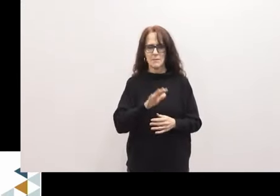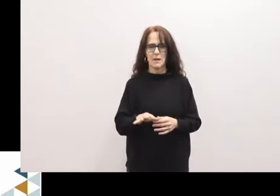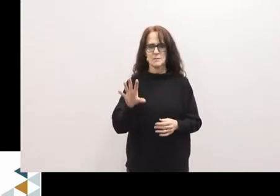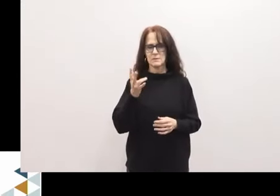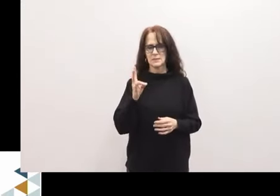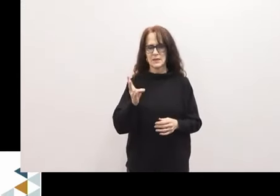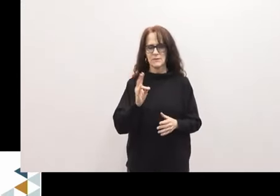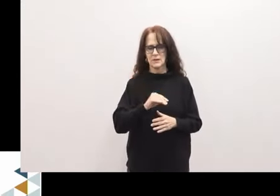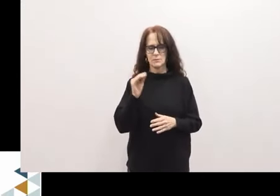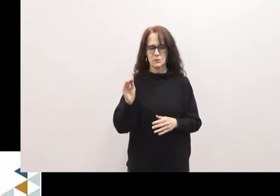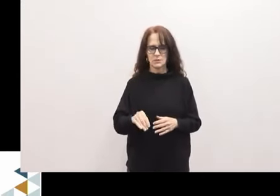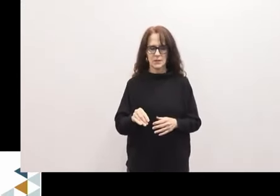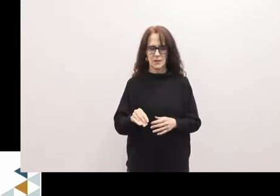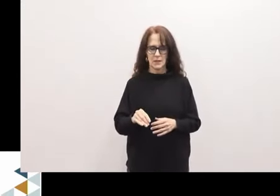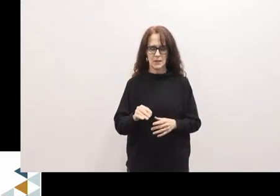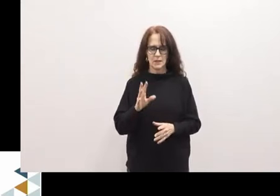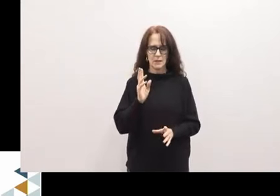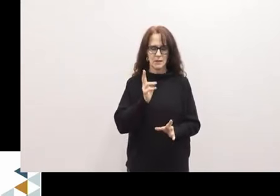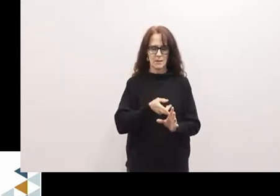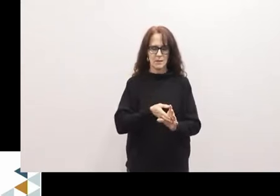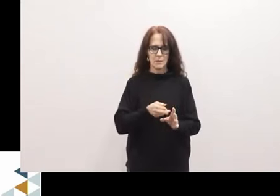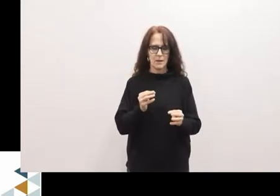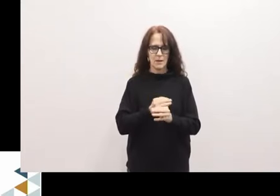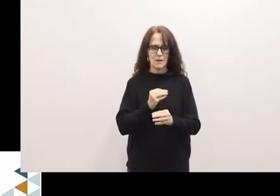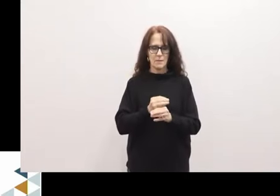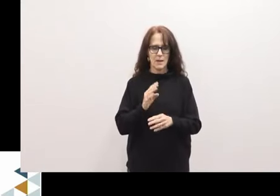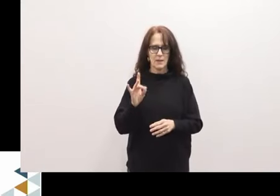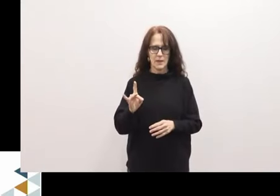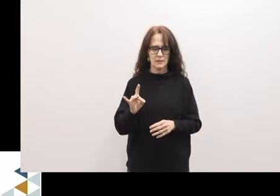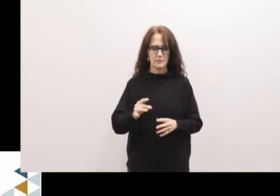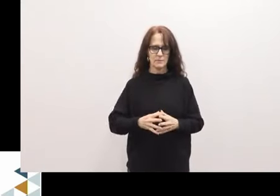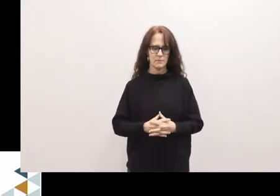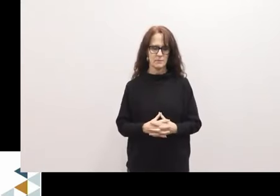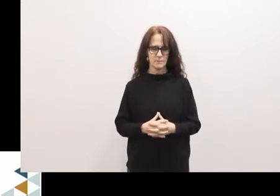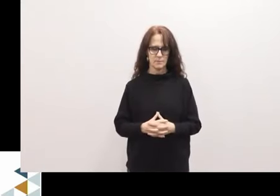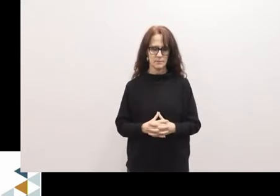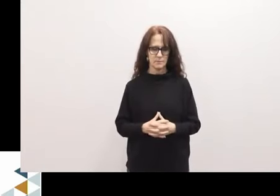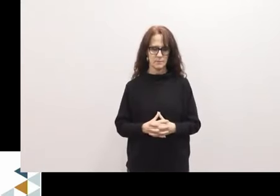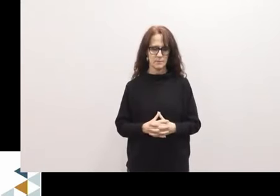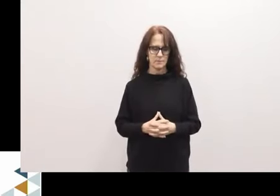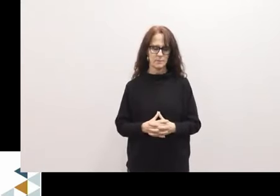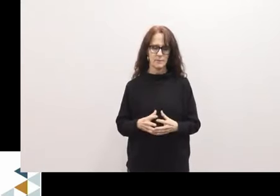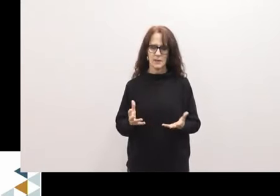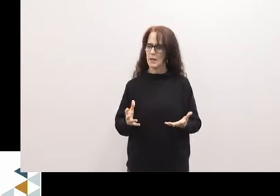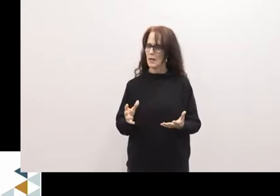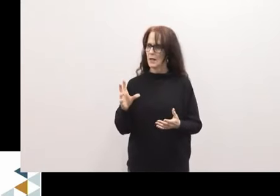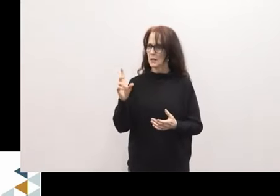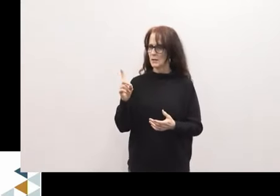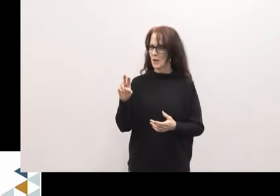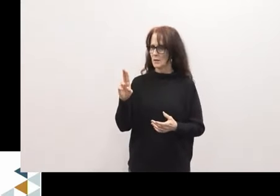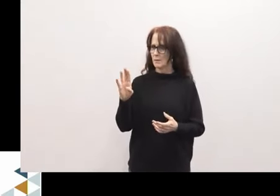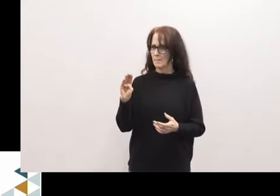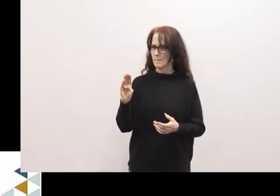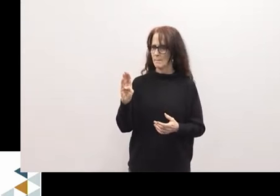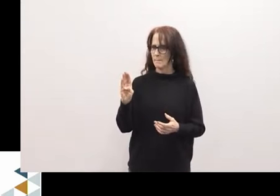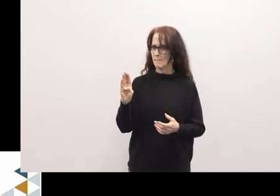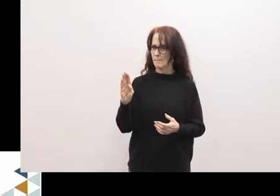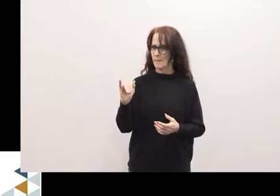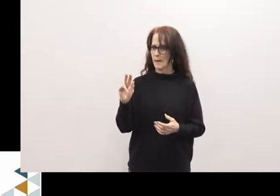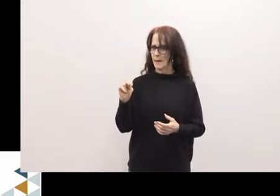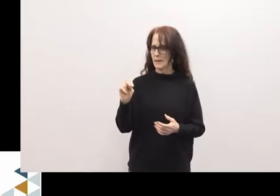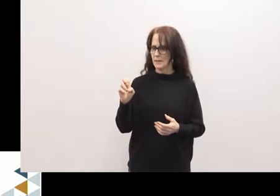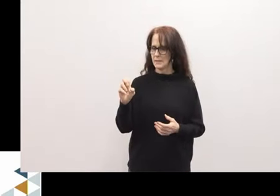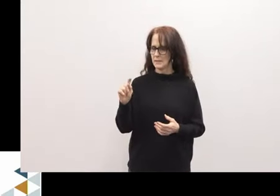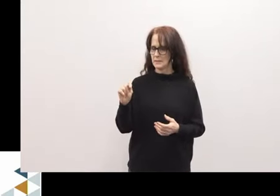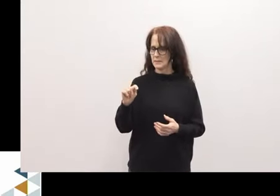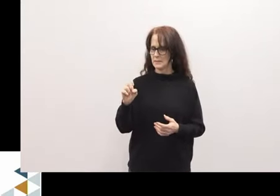approximately 17% that are participating in Math 8. So I think you, Dr. Benitez, you had asked like the percentage in